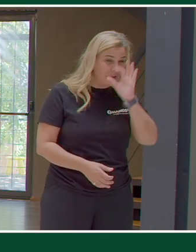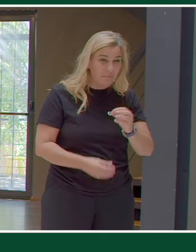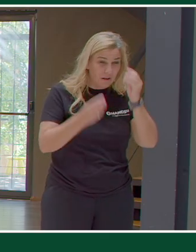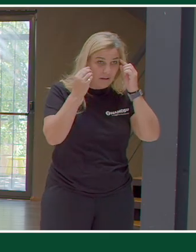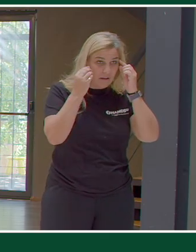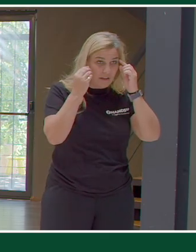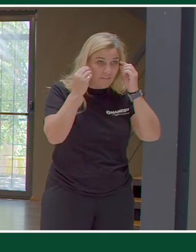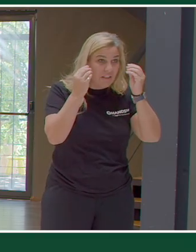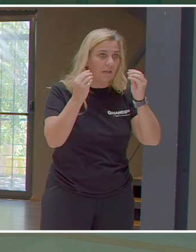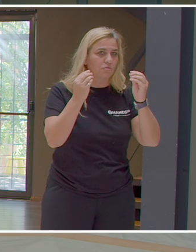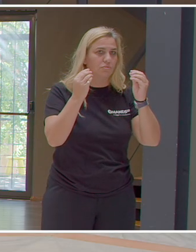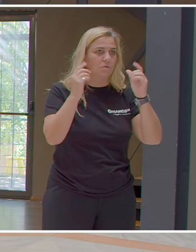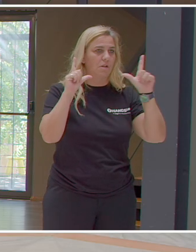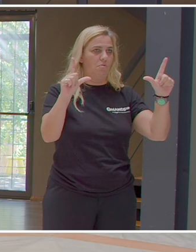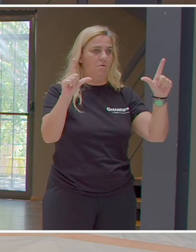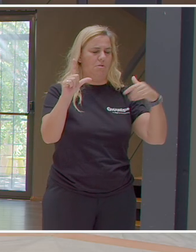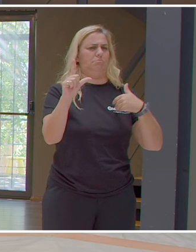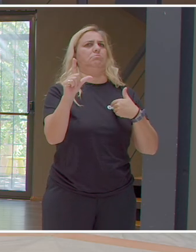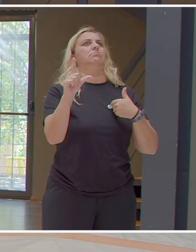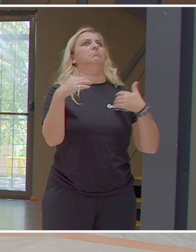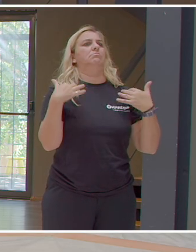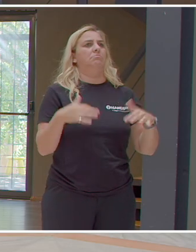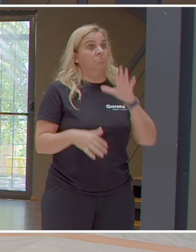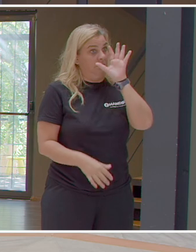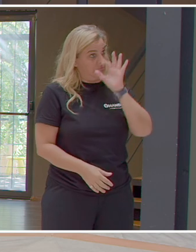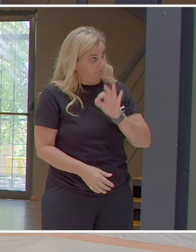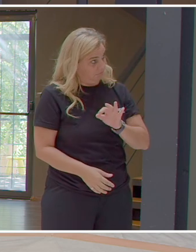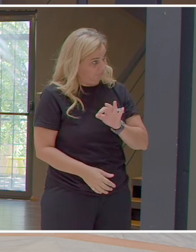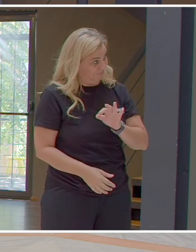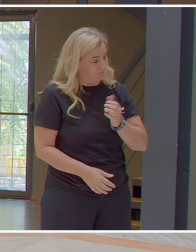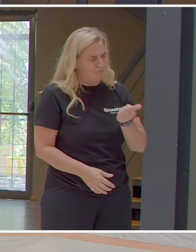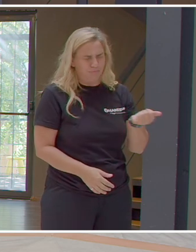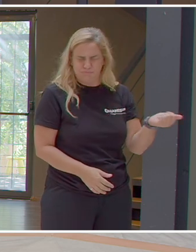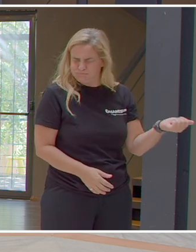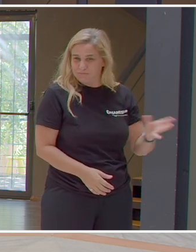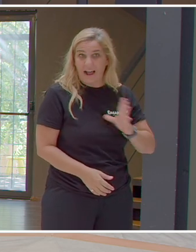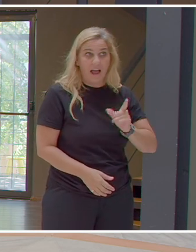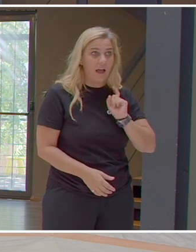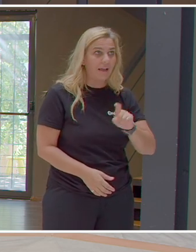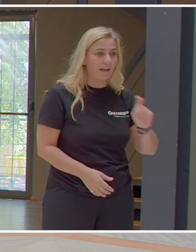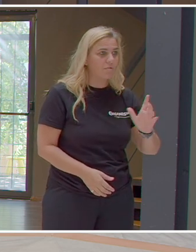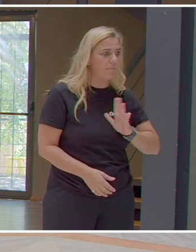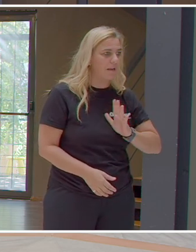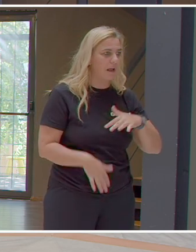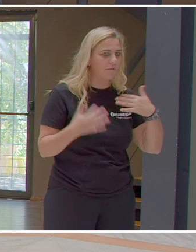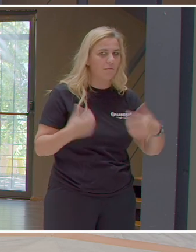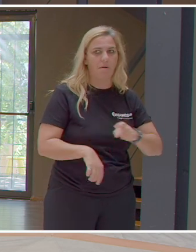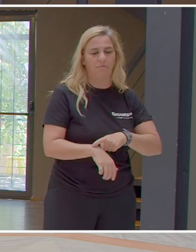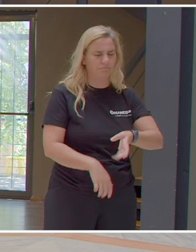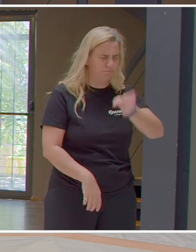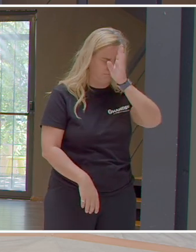and then it just stops. You can't even realize how many people suffer